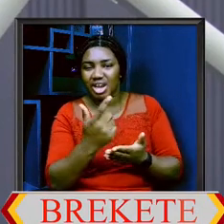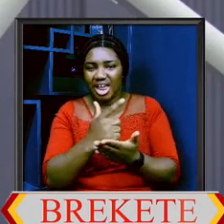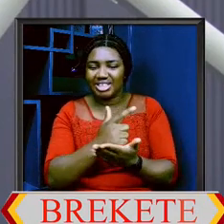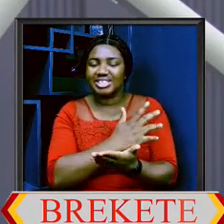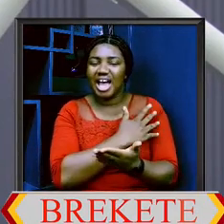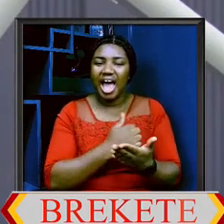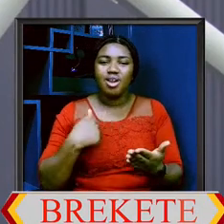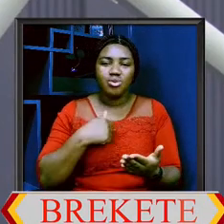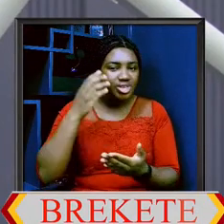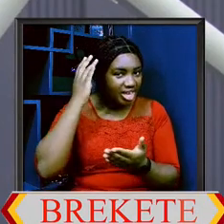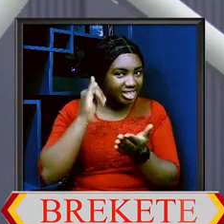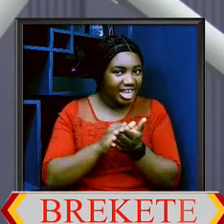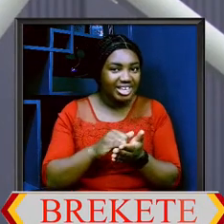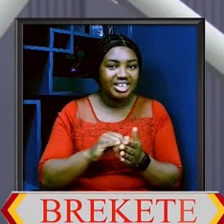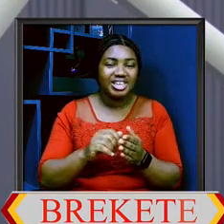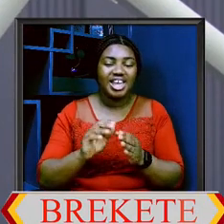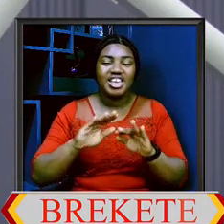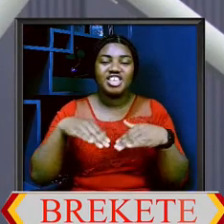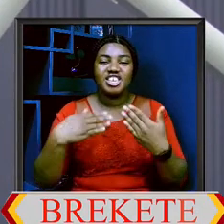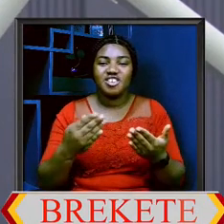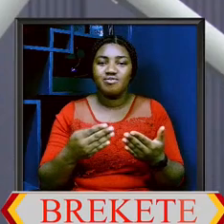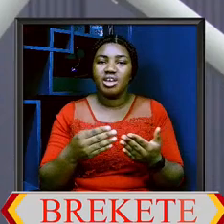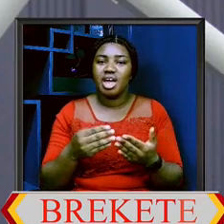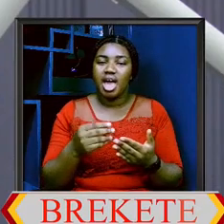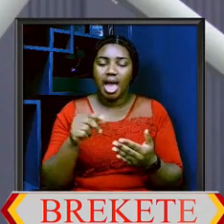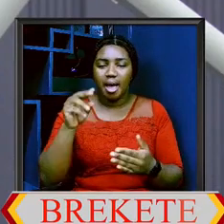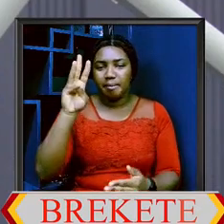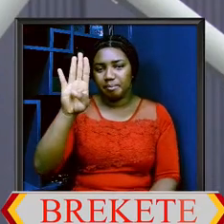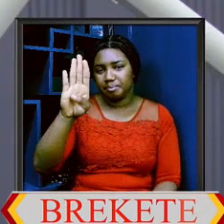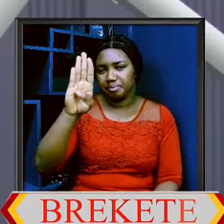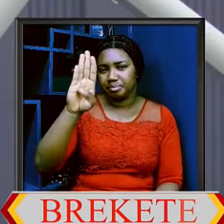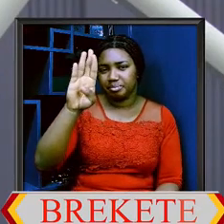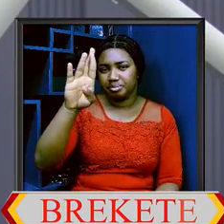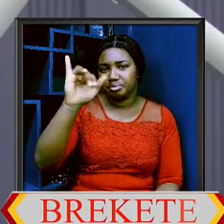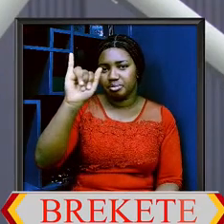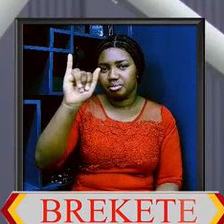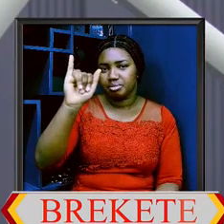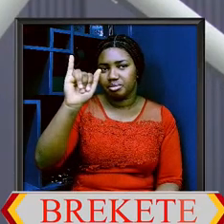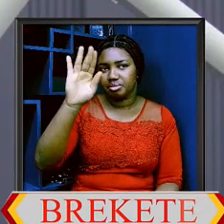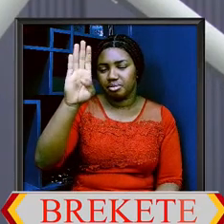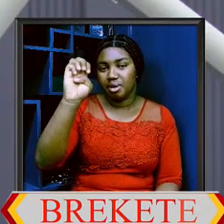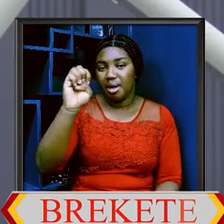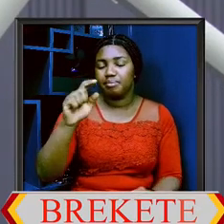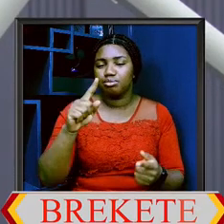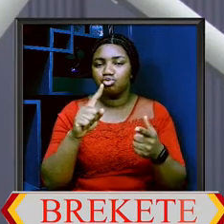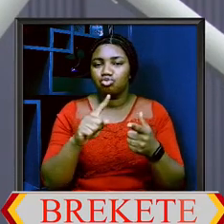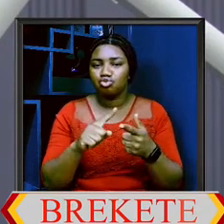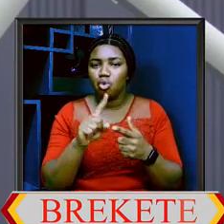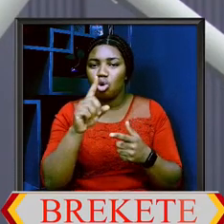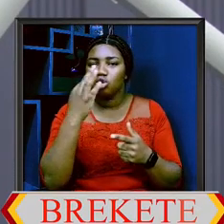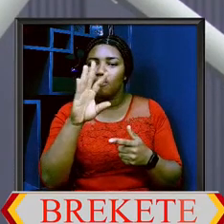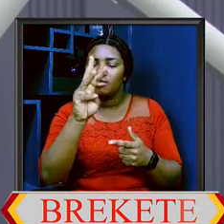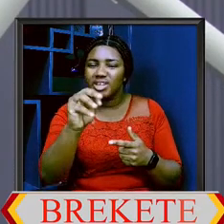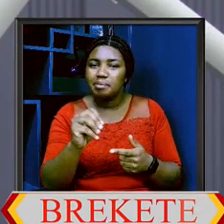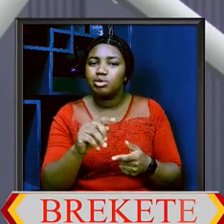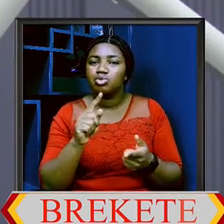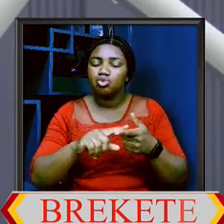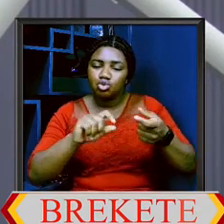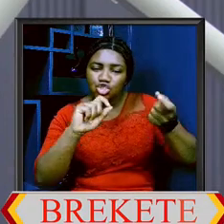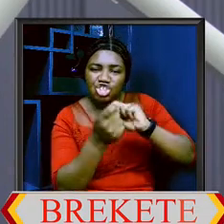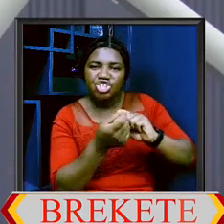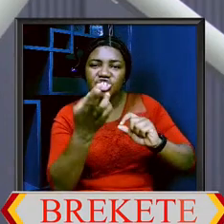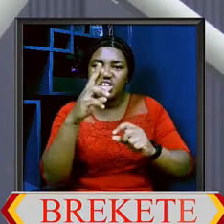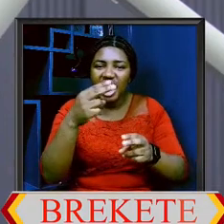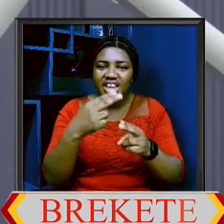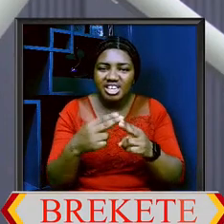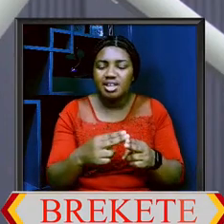bribe to one of now may them change their names May them put the names of the people where they live for the house